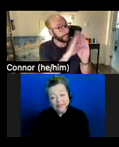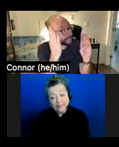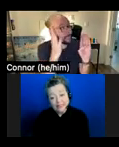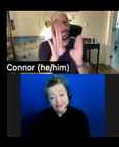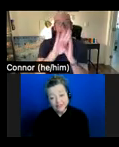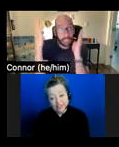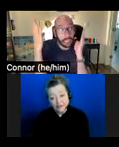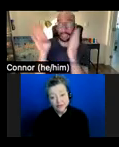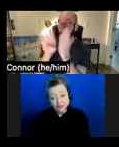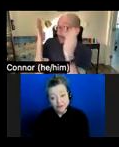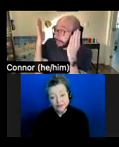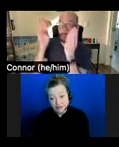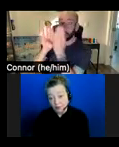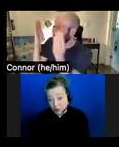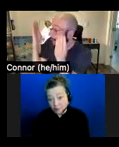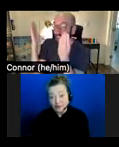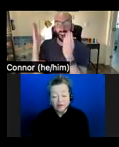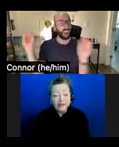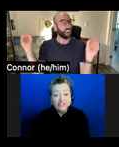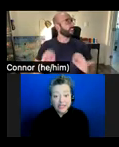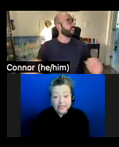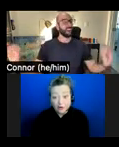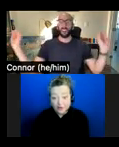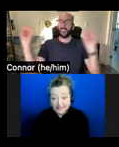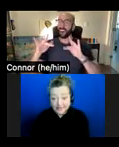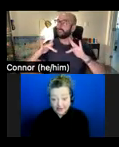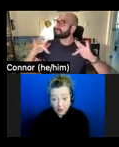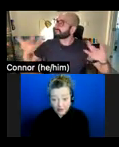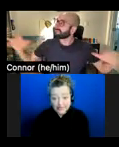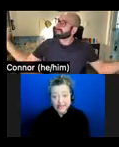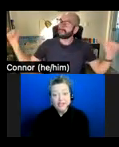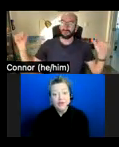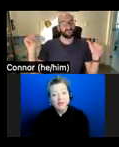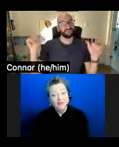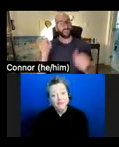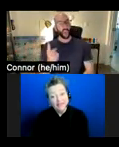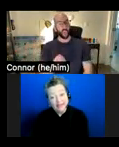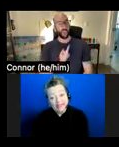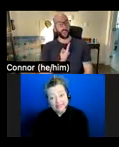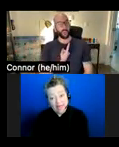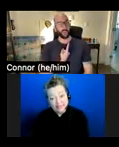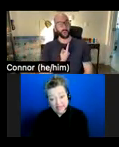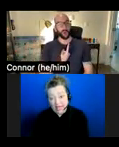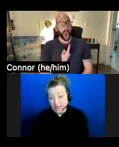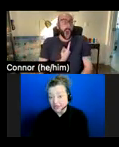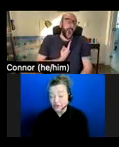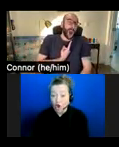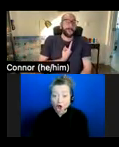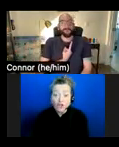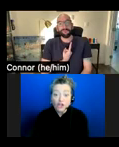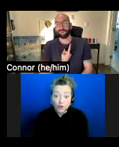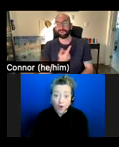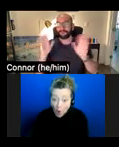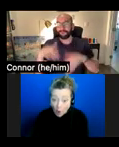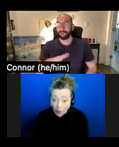Going into different channels or different rooms or checking out all these different doors, if you find that it is empty and you're